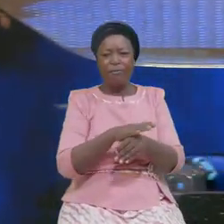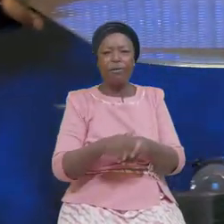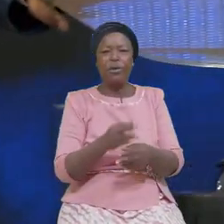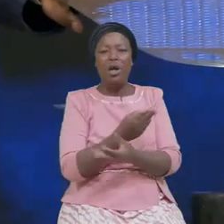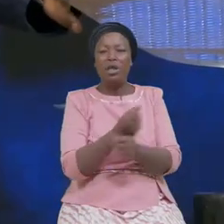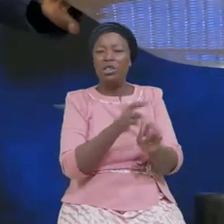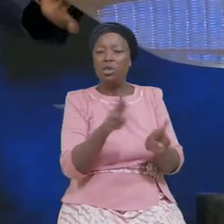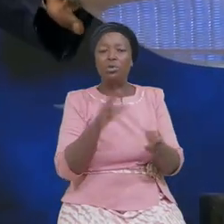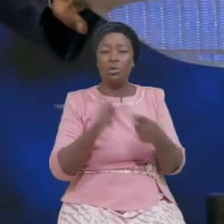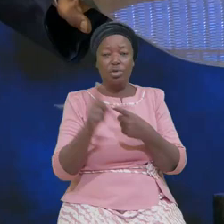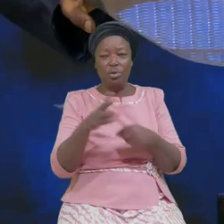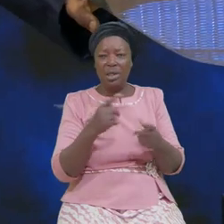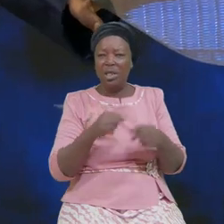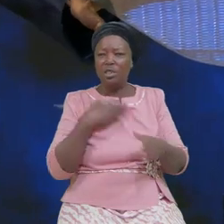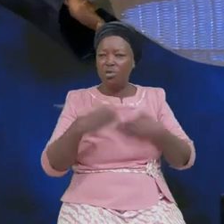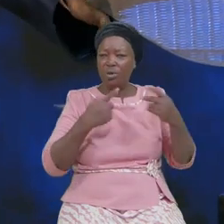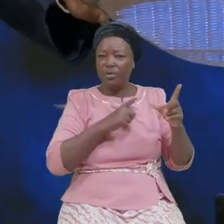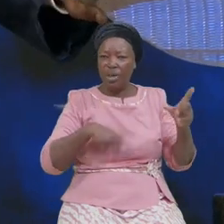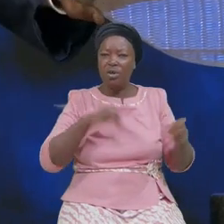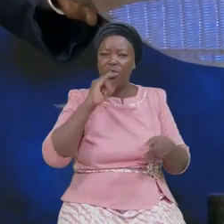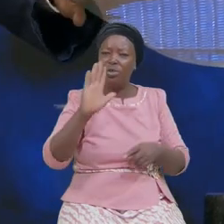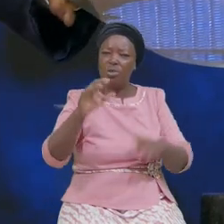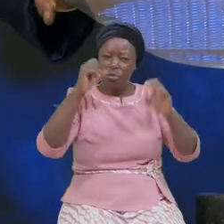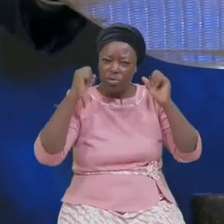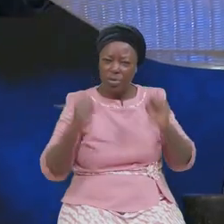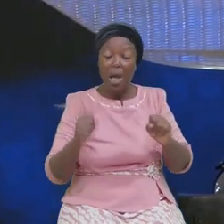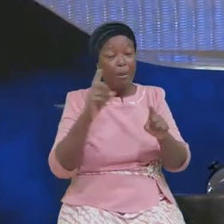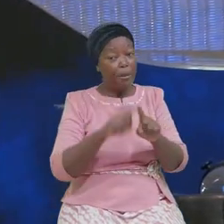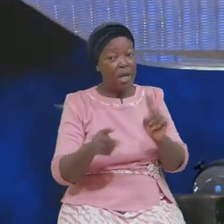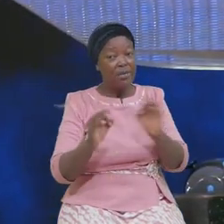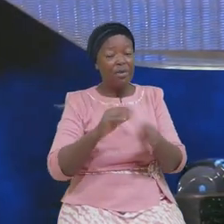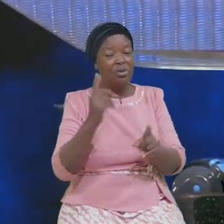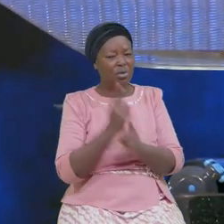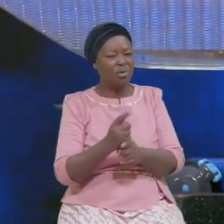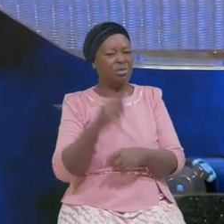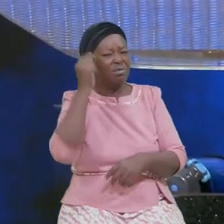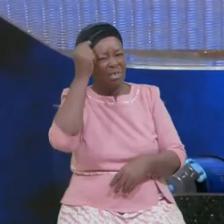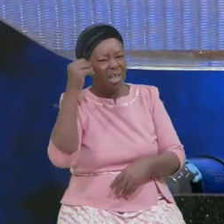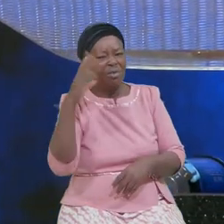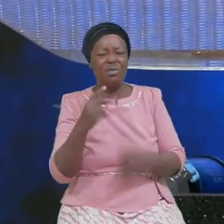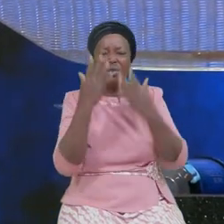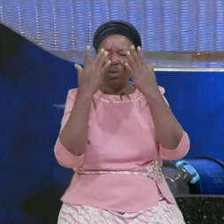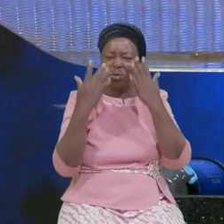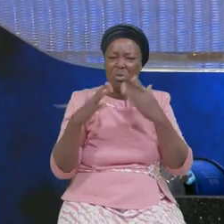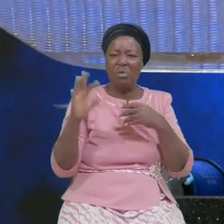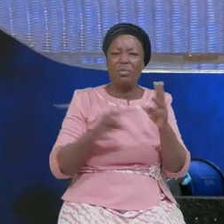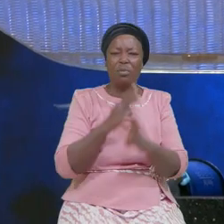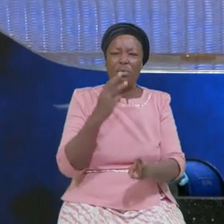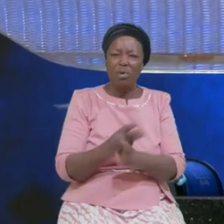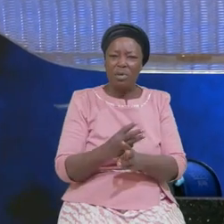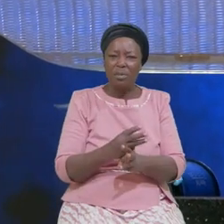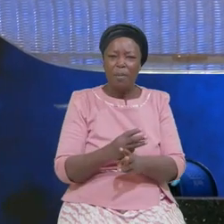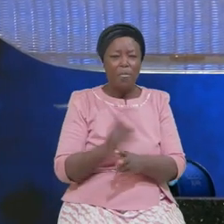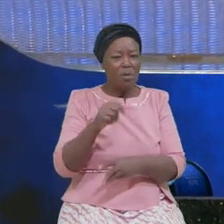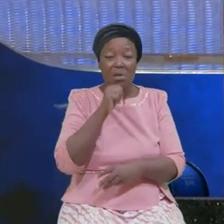joy of the Lord is your strength. But if you are thinking of the sorrow of the world, you'll not be